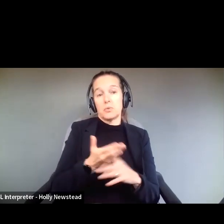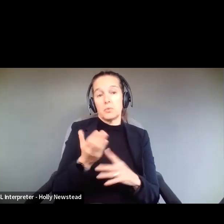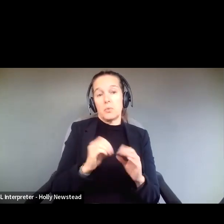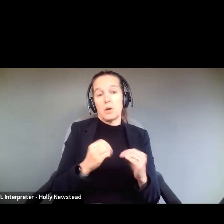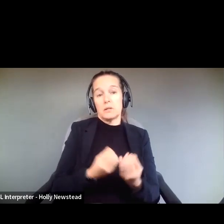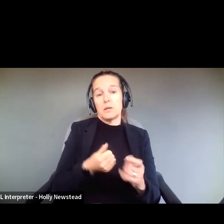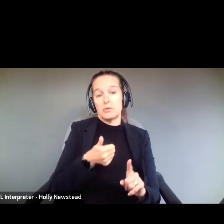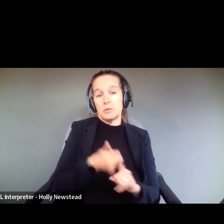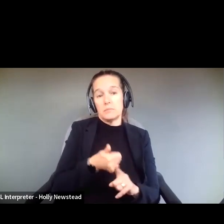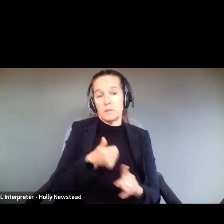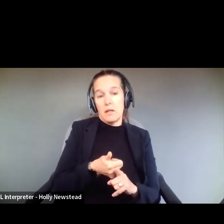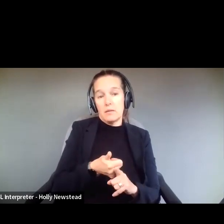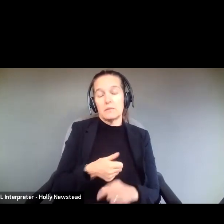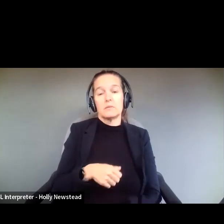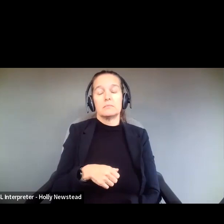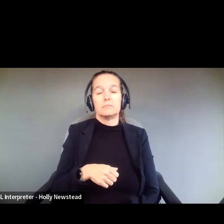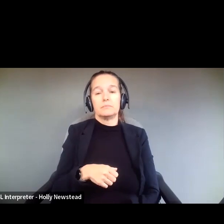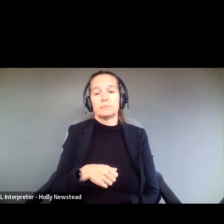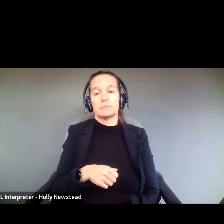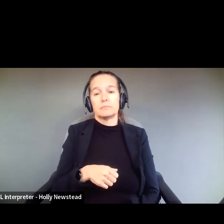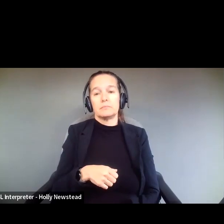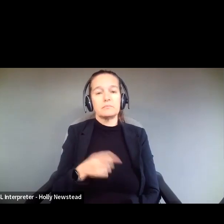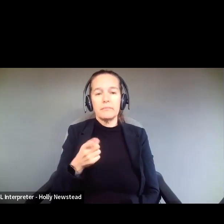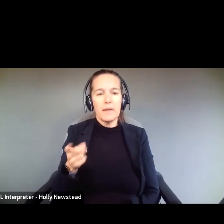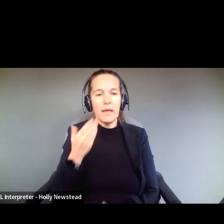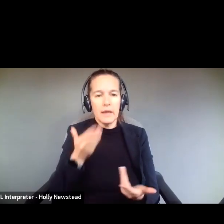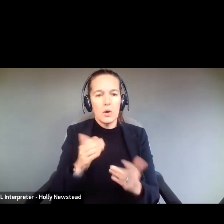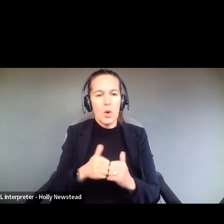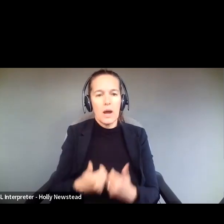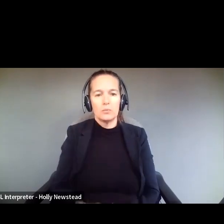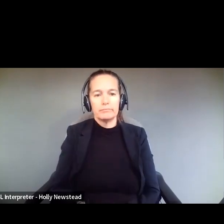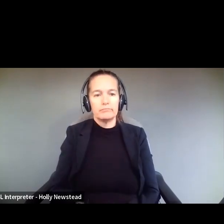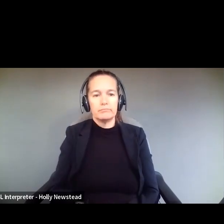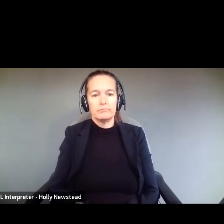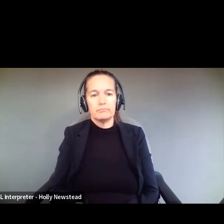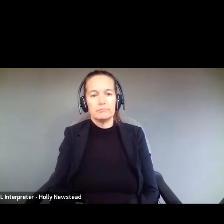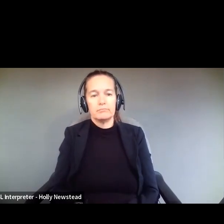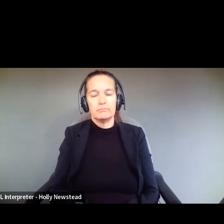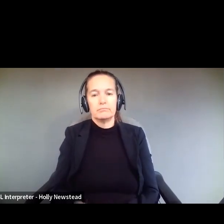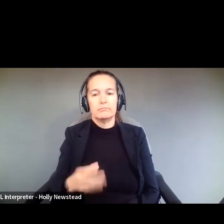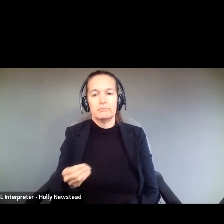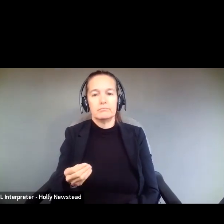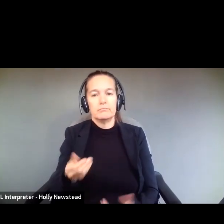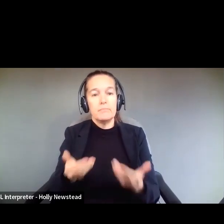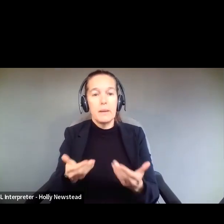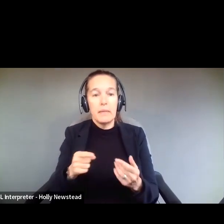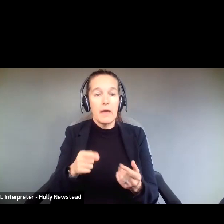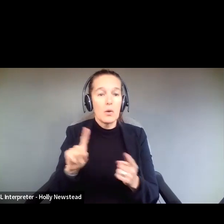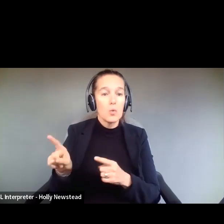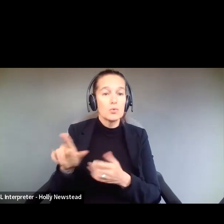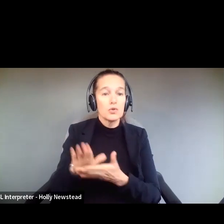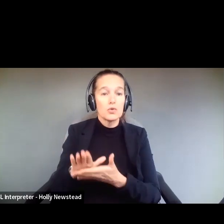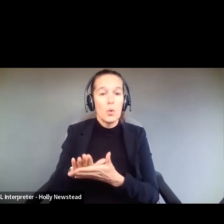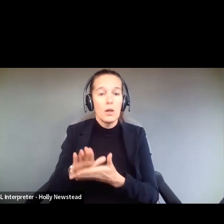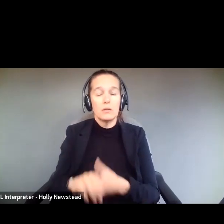organizations, is they don't really know how. And maybe they go to the school